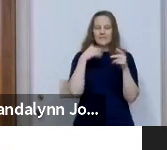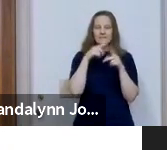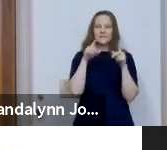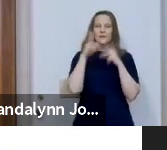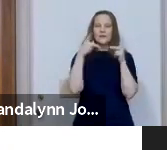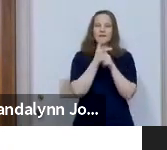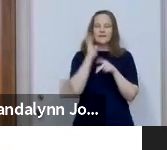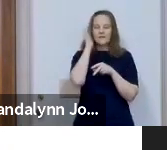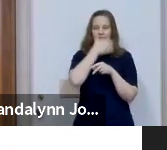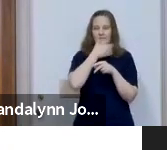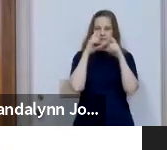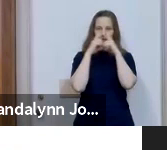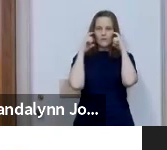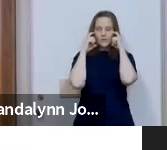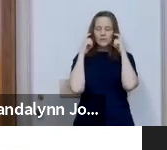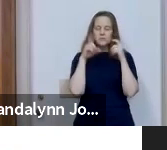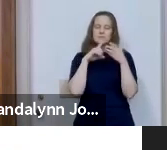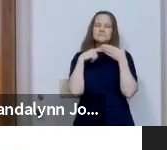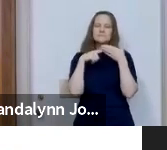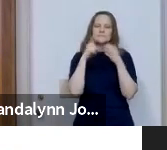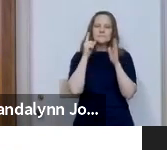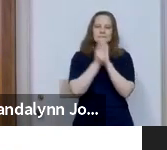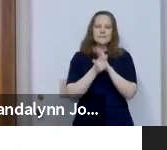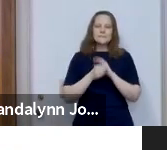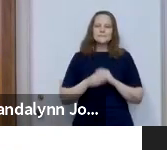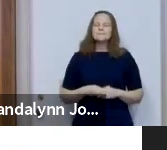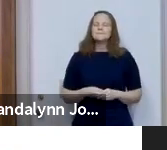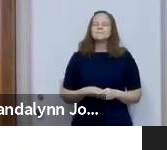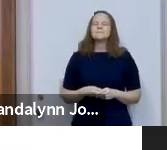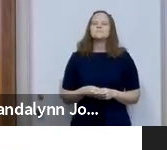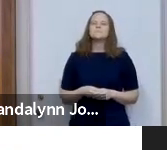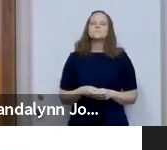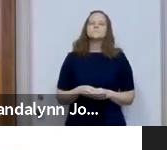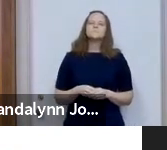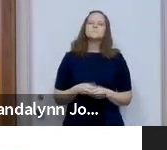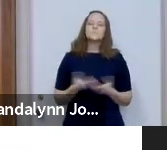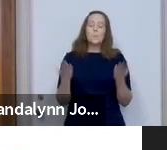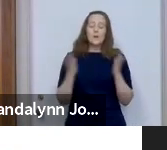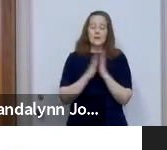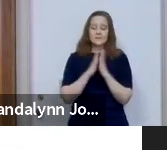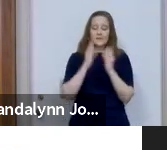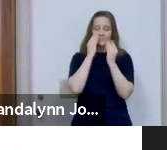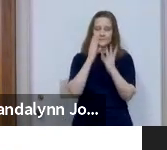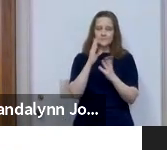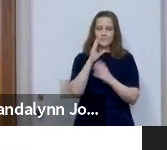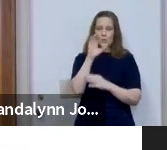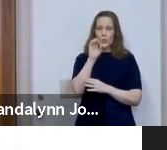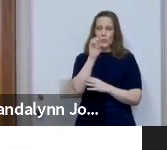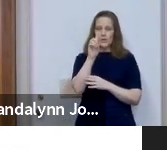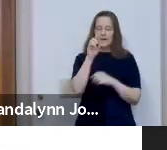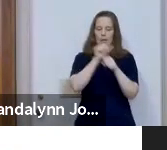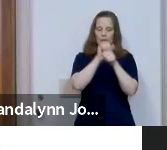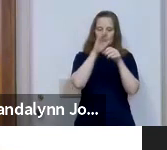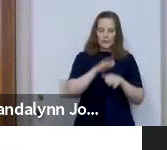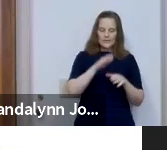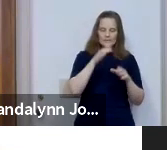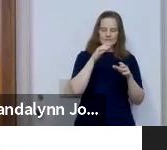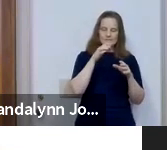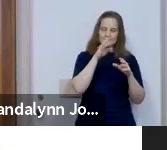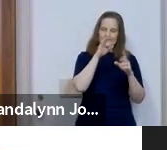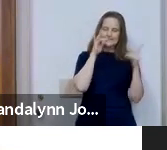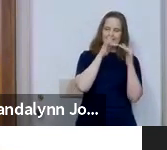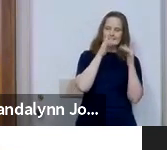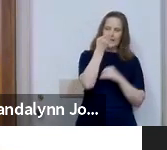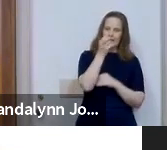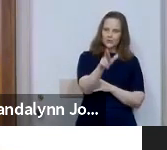face covering. And I'll talk about that in just a moment. So we ask that they reach out to ODA or our employees reach out to HR. And